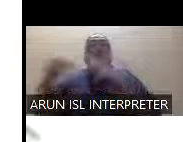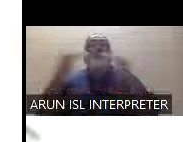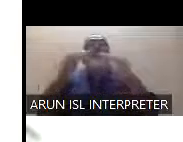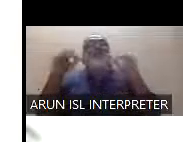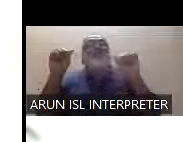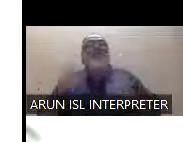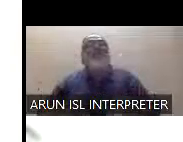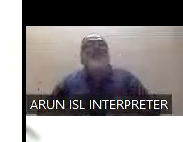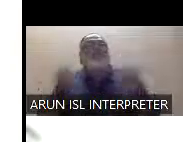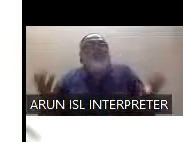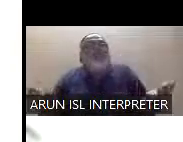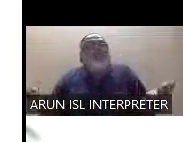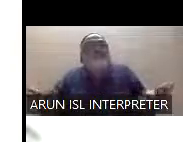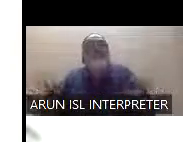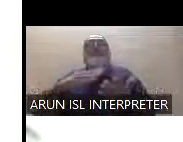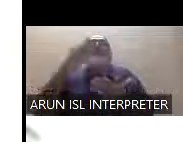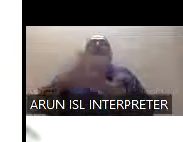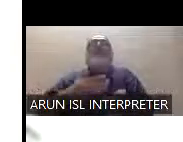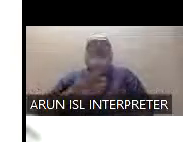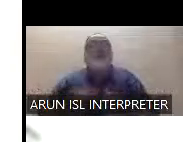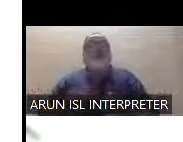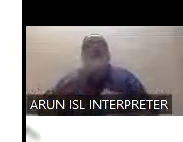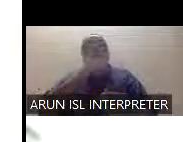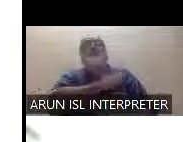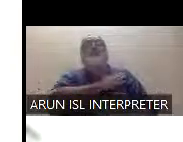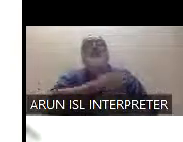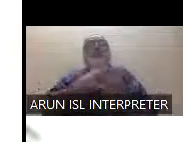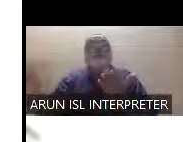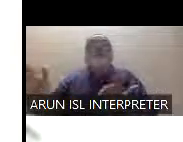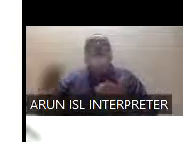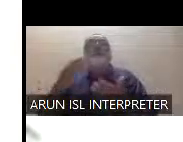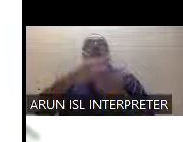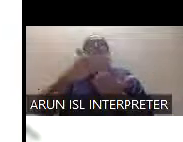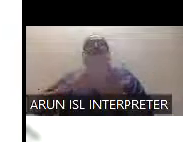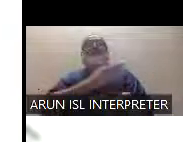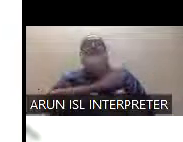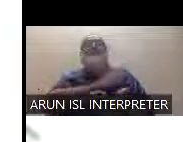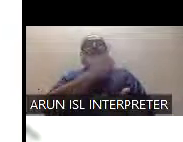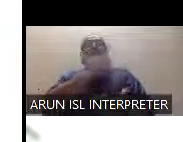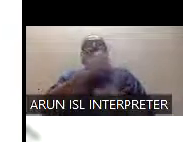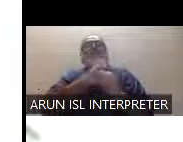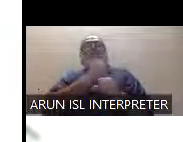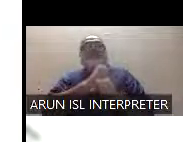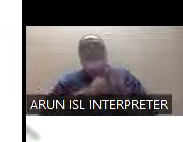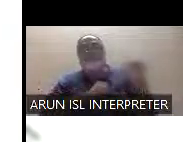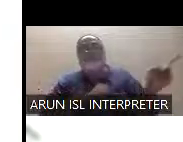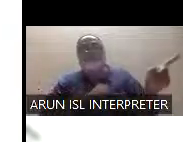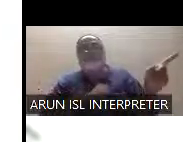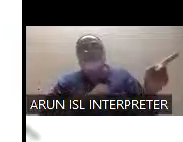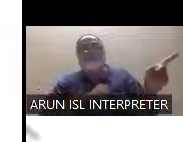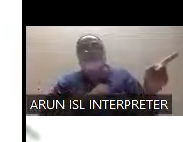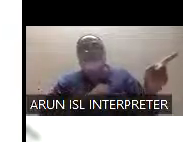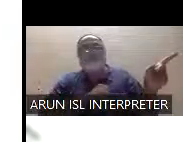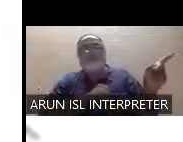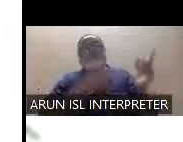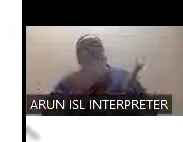clearly and firmly upon the state to remove those barriers, and only then will this discrimination stop. Only then will people with